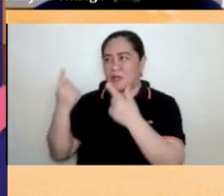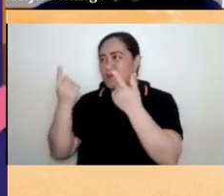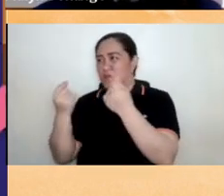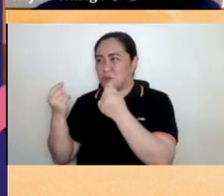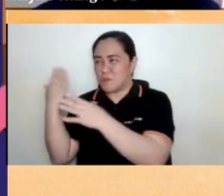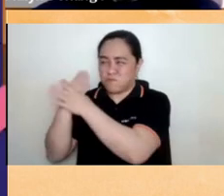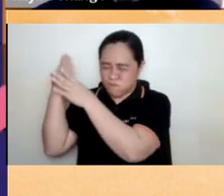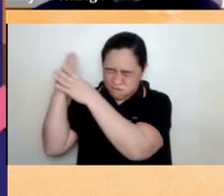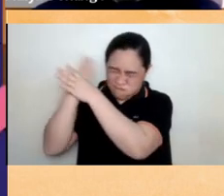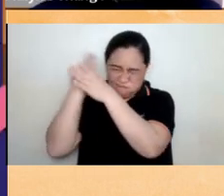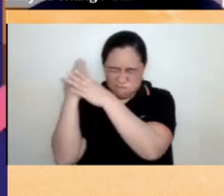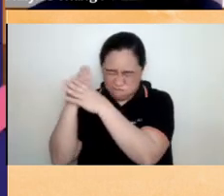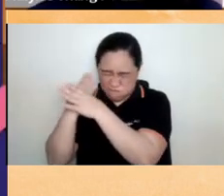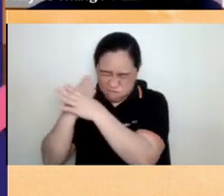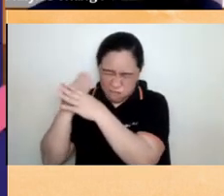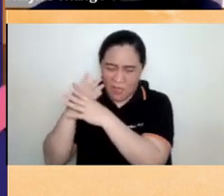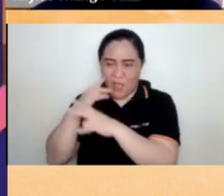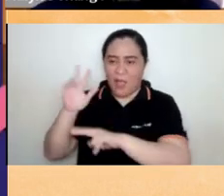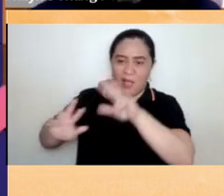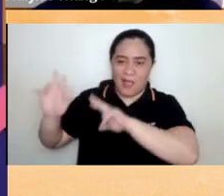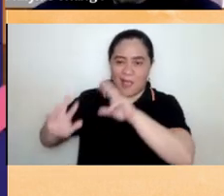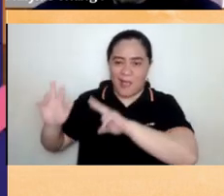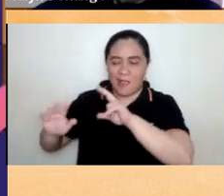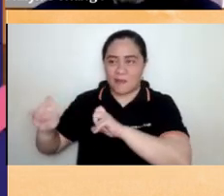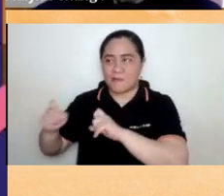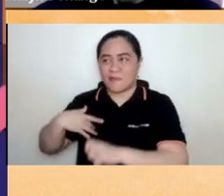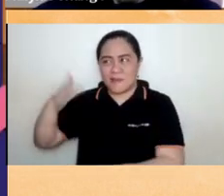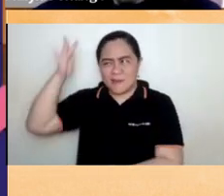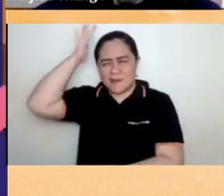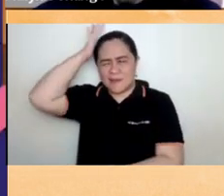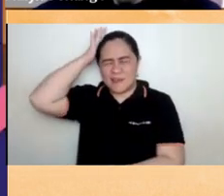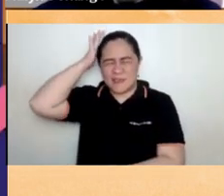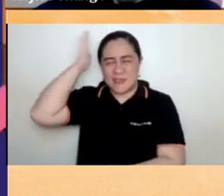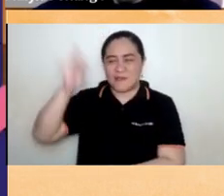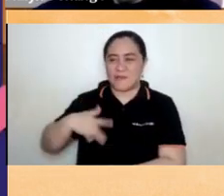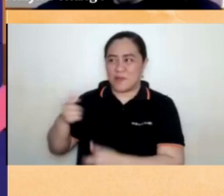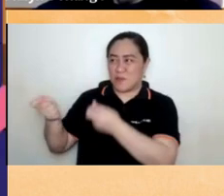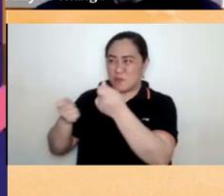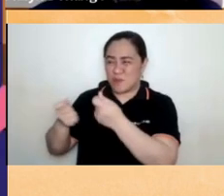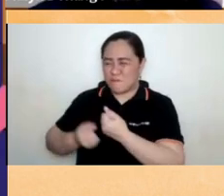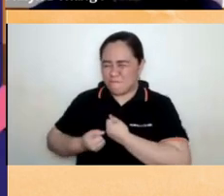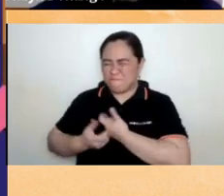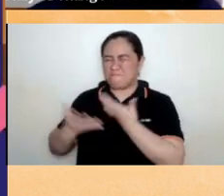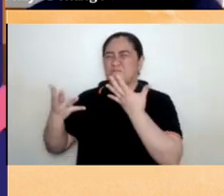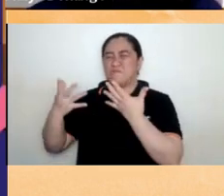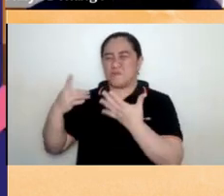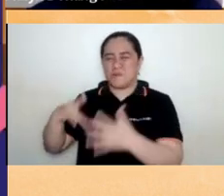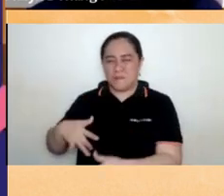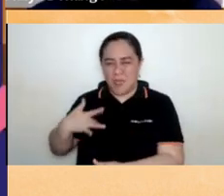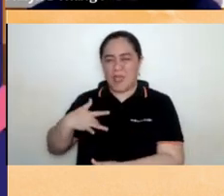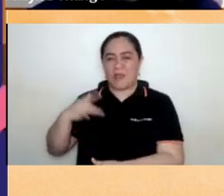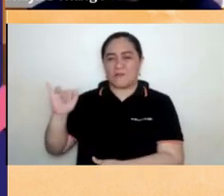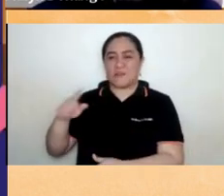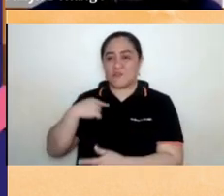bothered by their anxiety, and they may have a sense that they're not in control of their thoughts and feelings. So helping